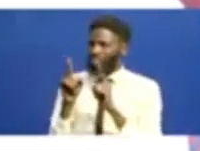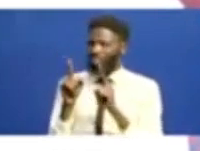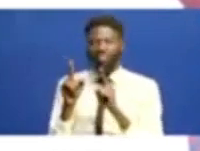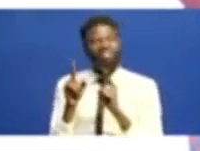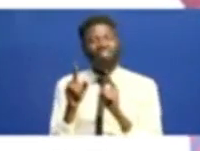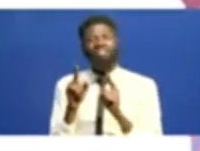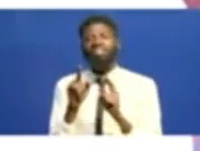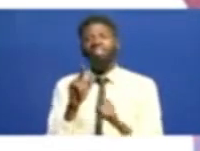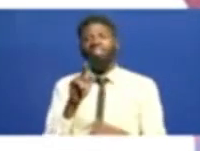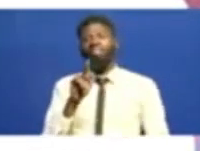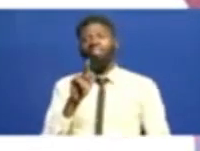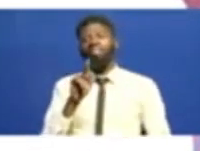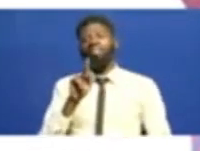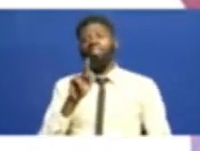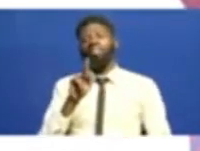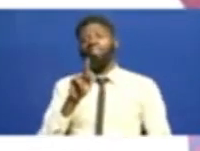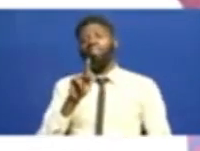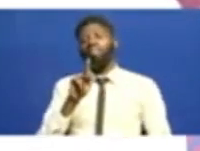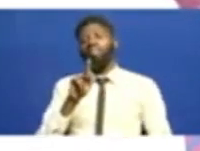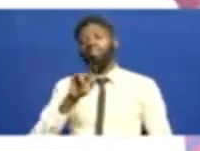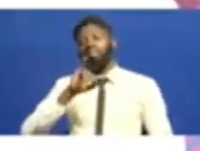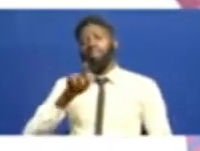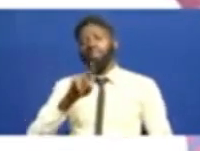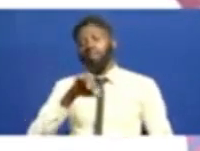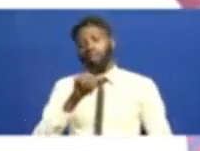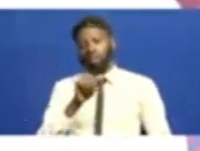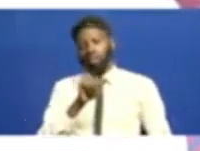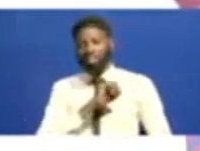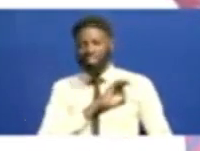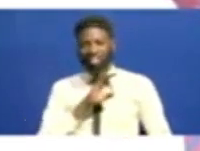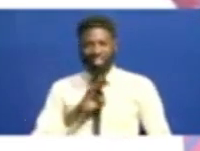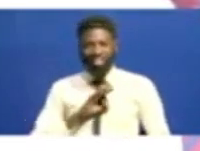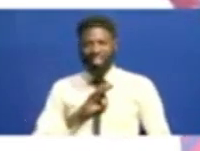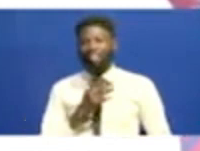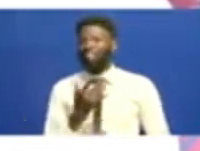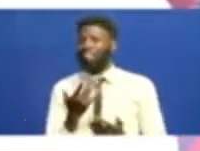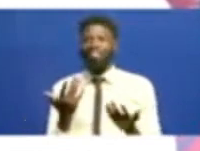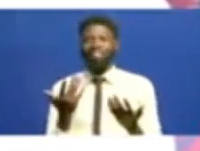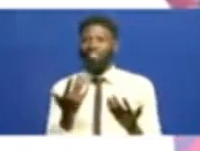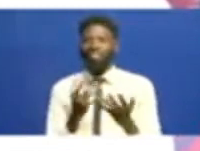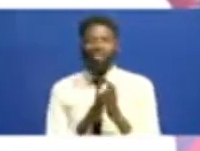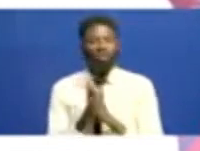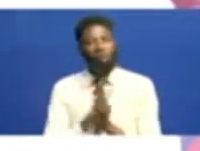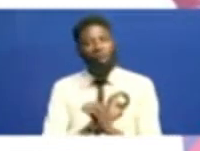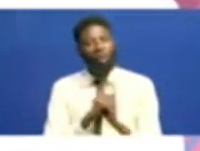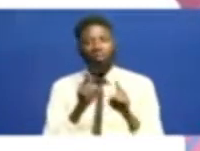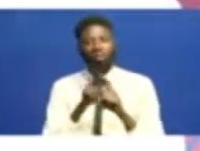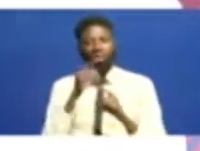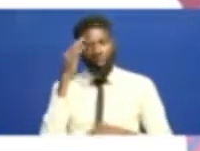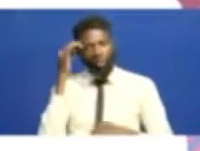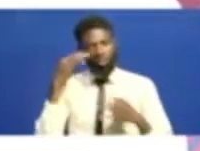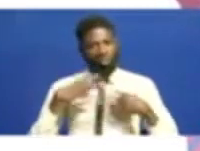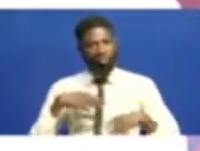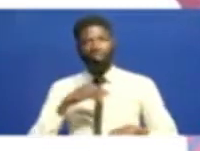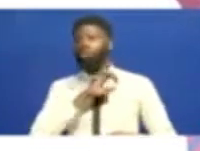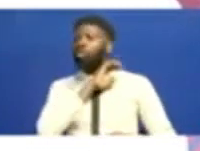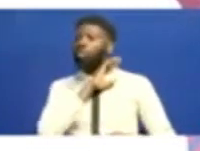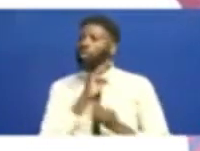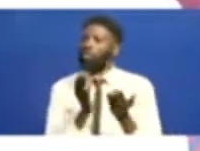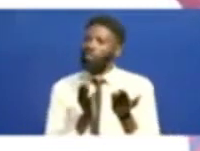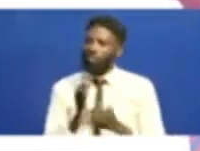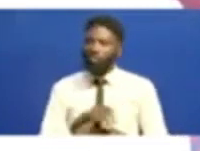KA staff and why really so many people complain about services at the airport. Number three, I assure the country